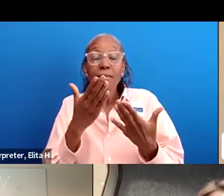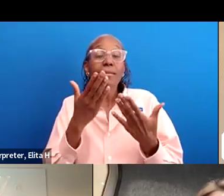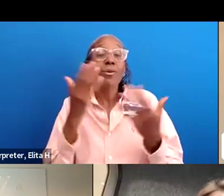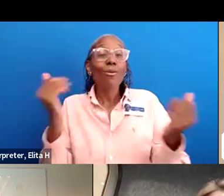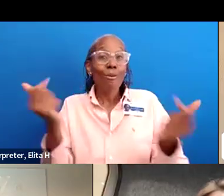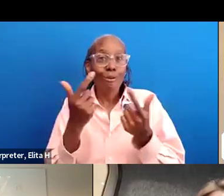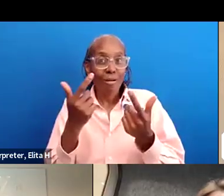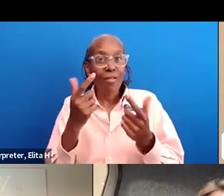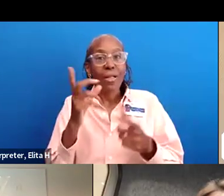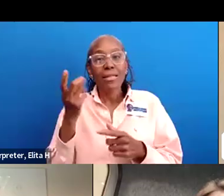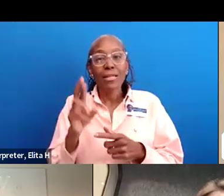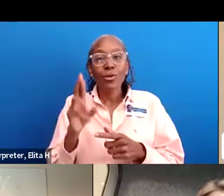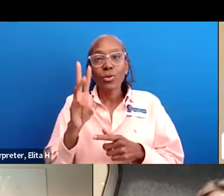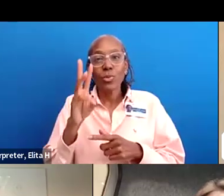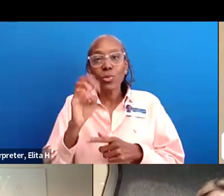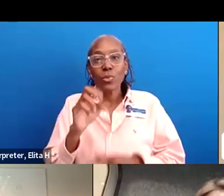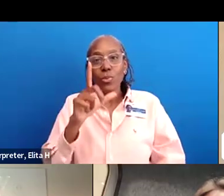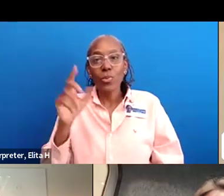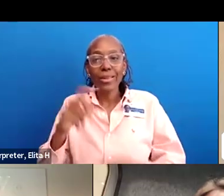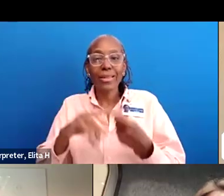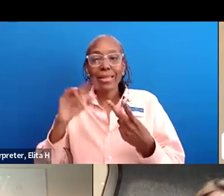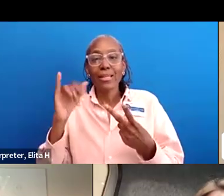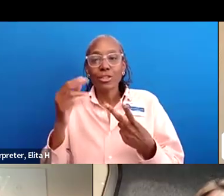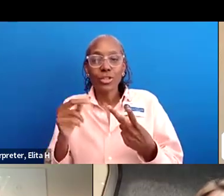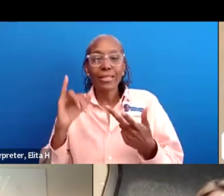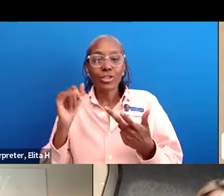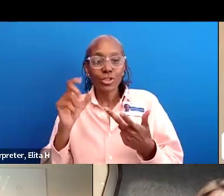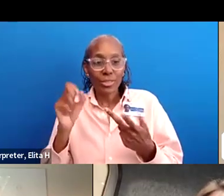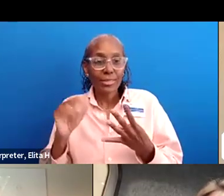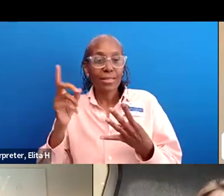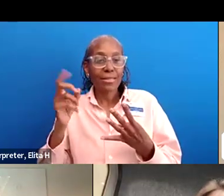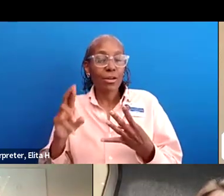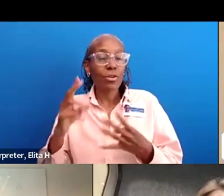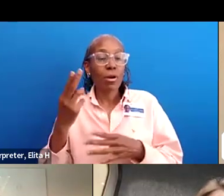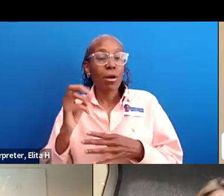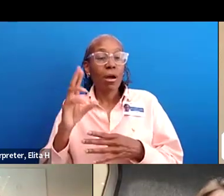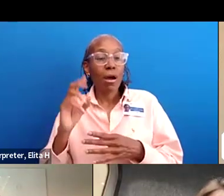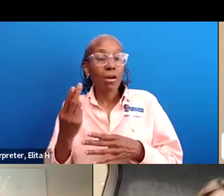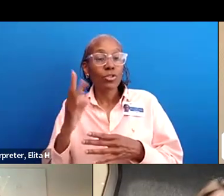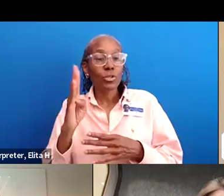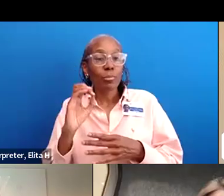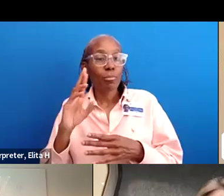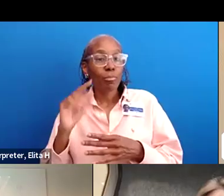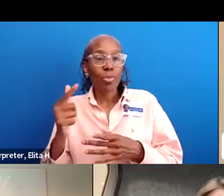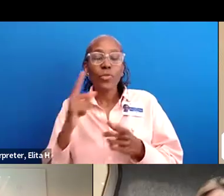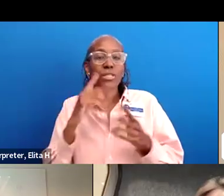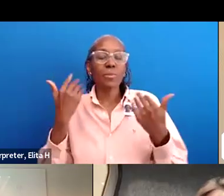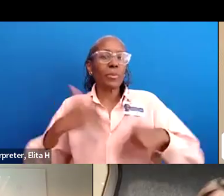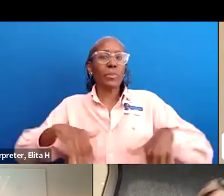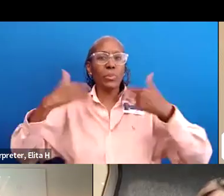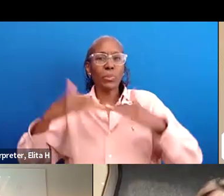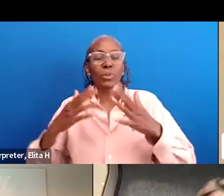you, Dr. Welle, Jen, Jessica, Dr. Hochberg. I would like to thank you. This has been a